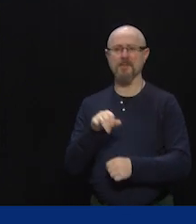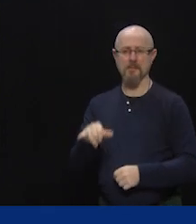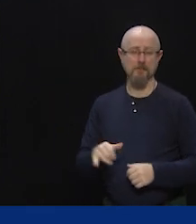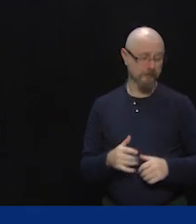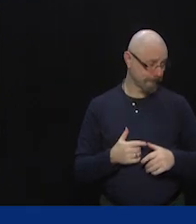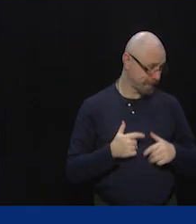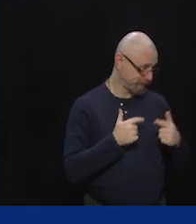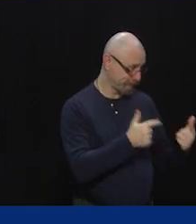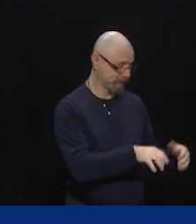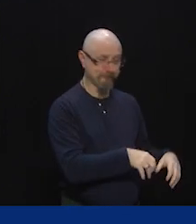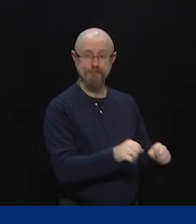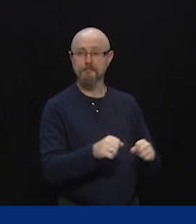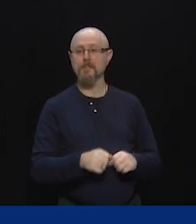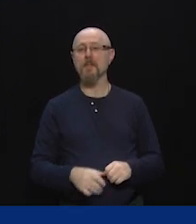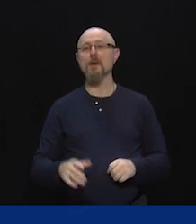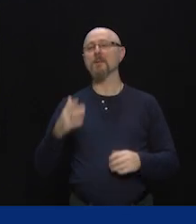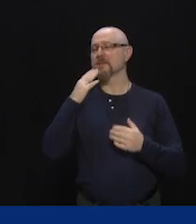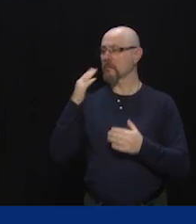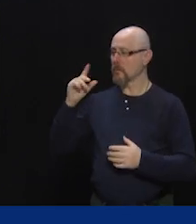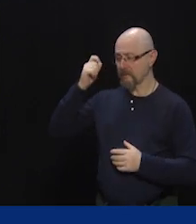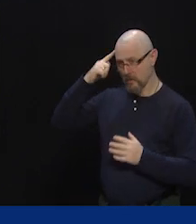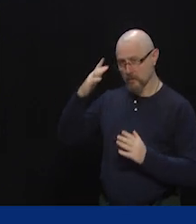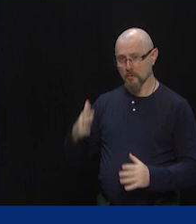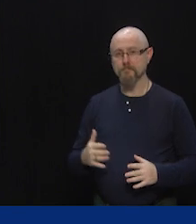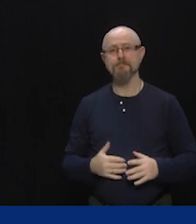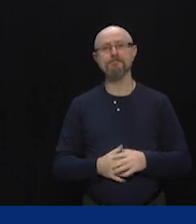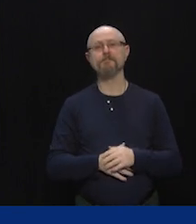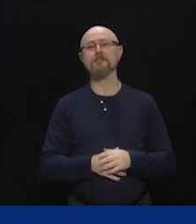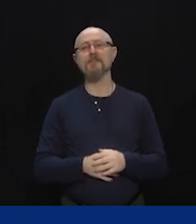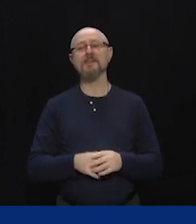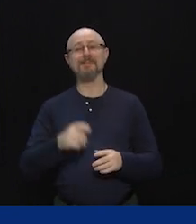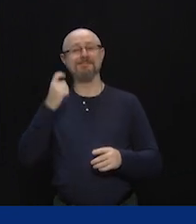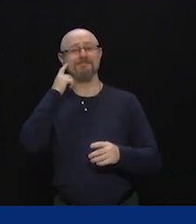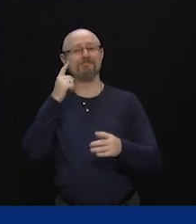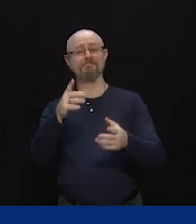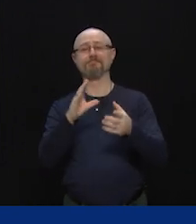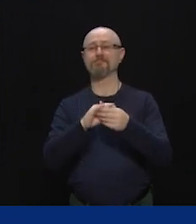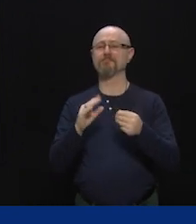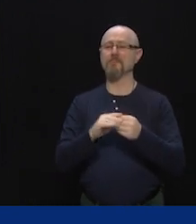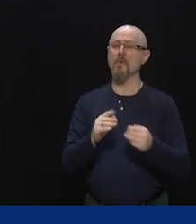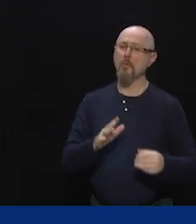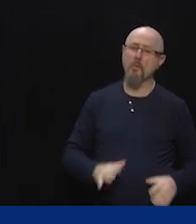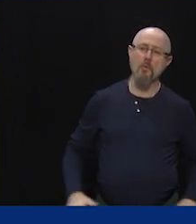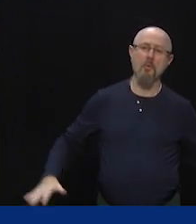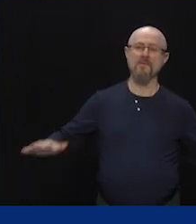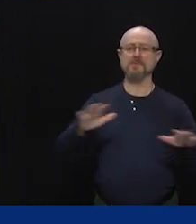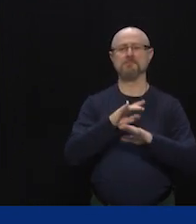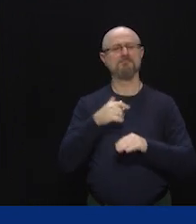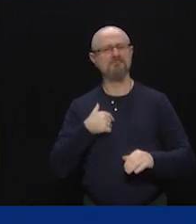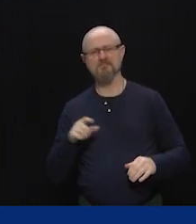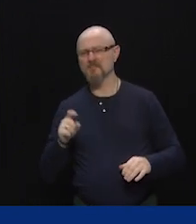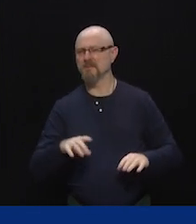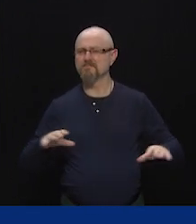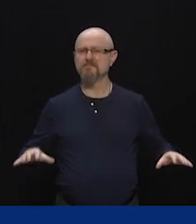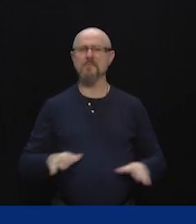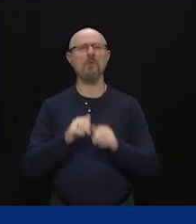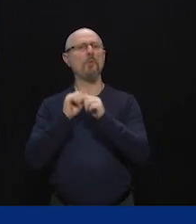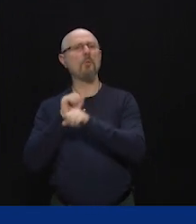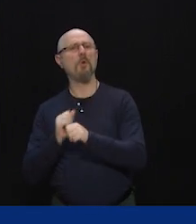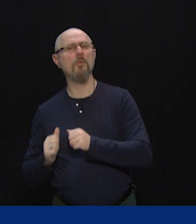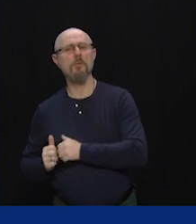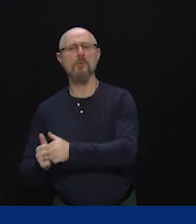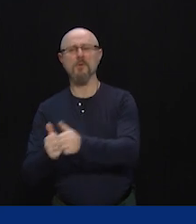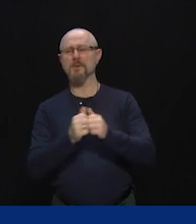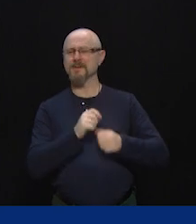Bray. Thank you, Governor. Thank you. As the Governor said, it's really an all-hands-on-deck operation to keep kids in